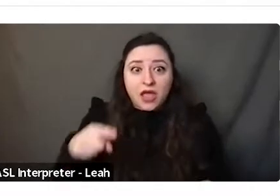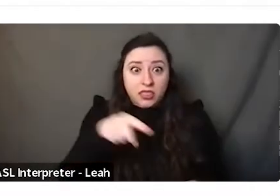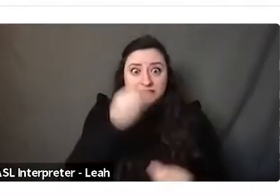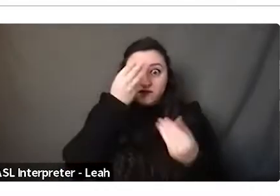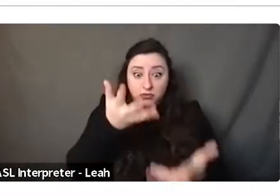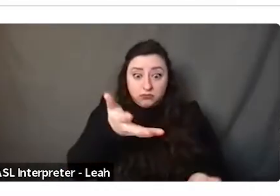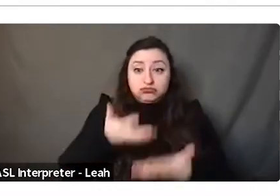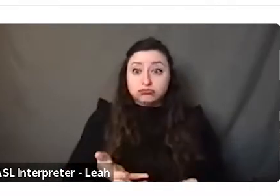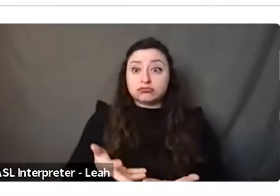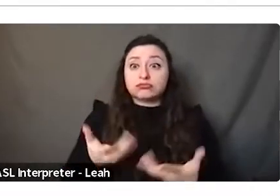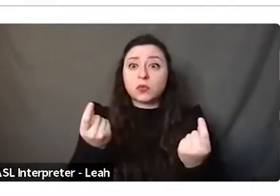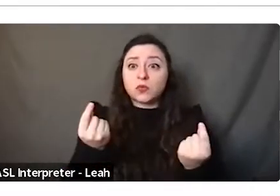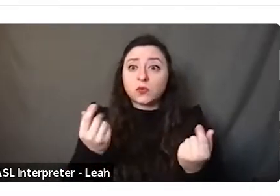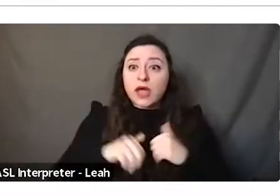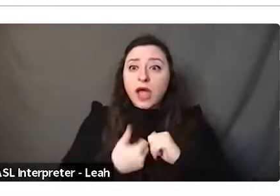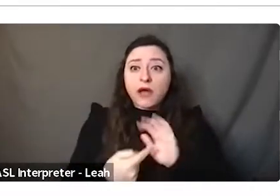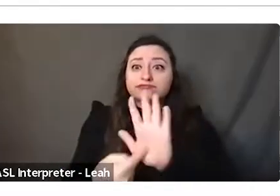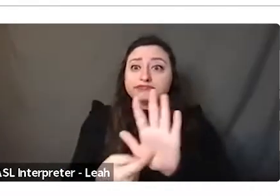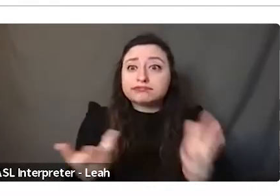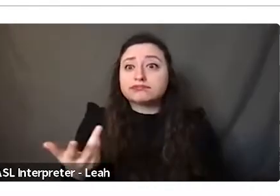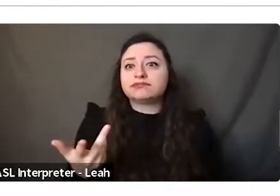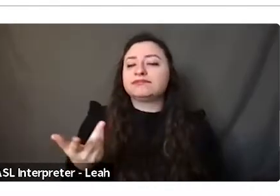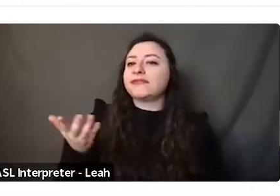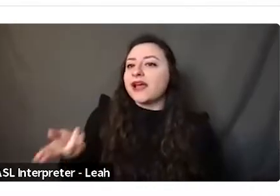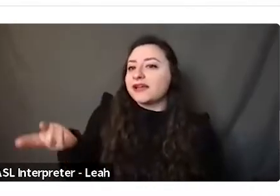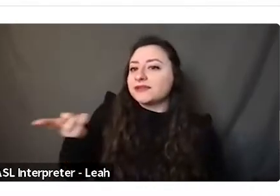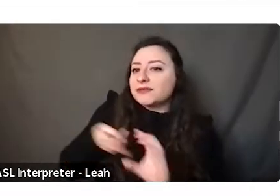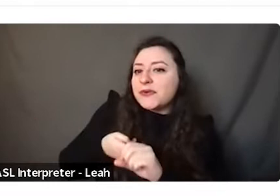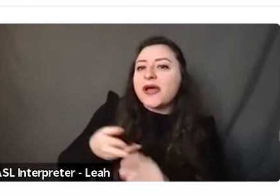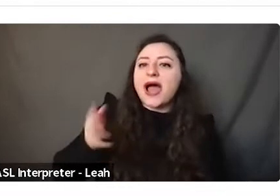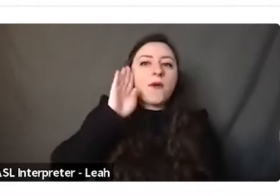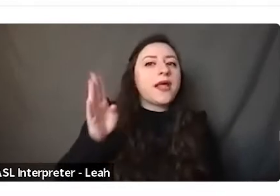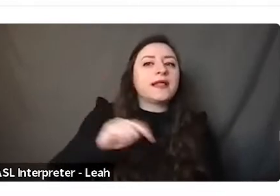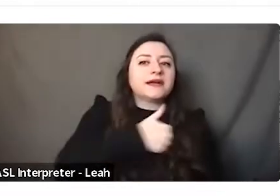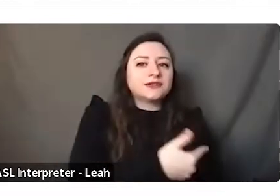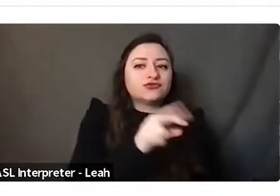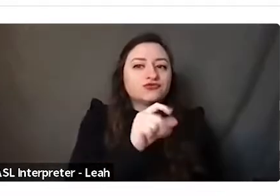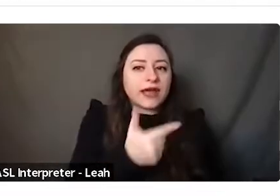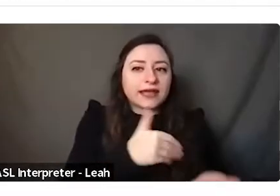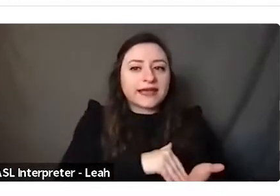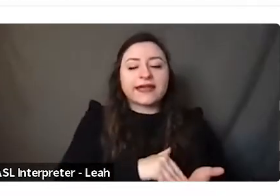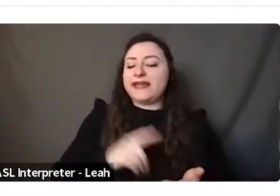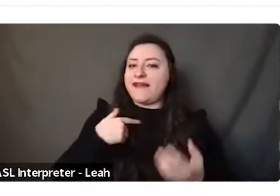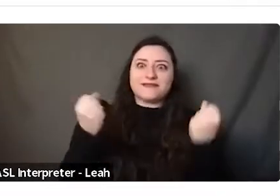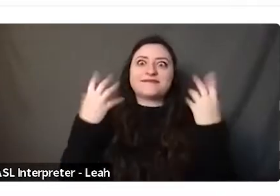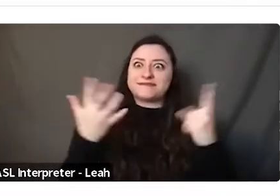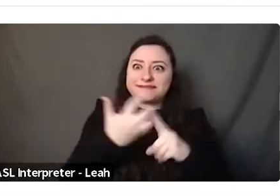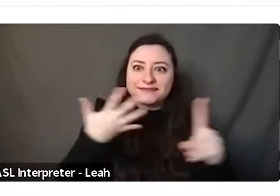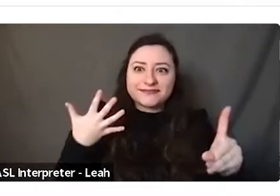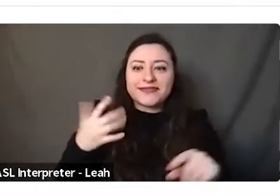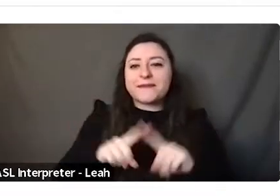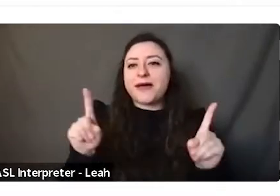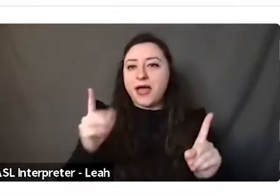would love for you to jump on the call and I'll get back to you, Greg, don't worry, because there's so much more. But I just want to,